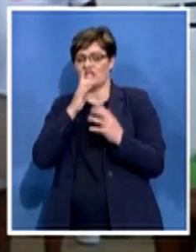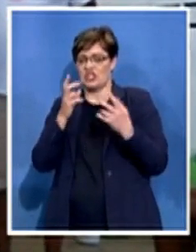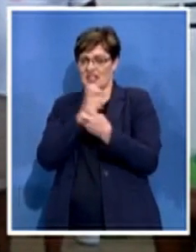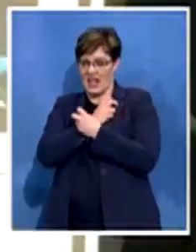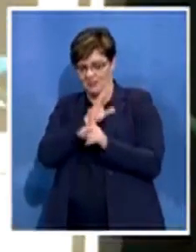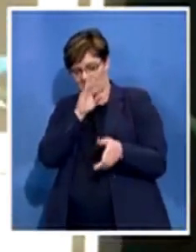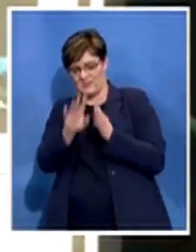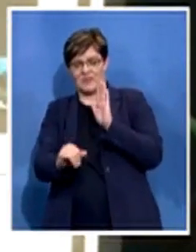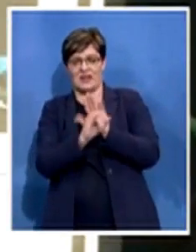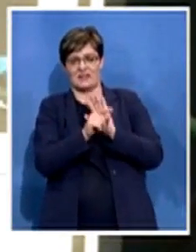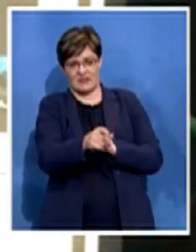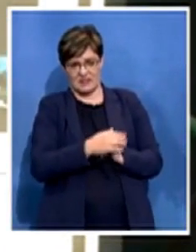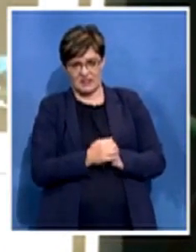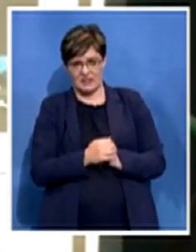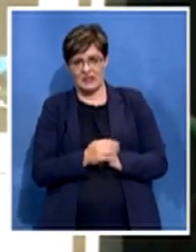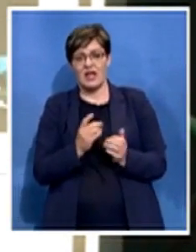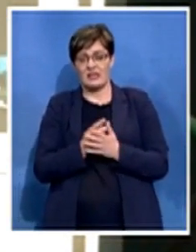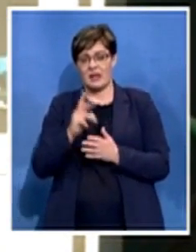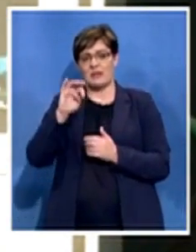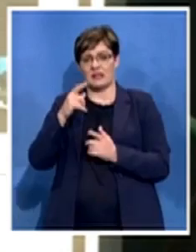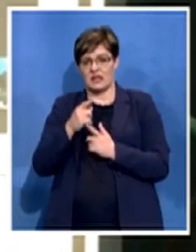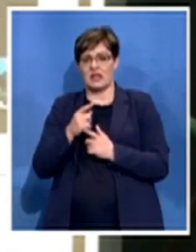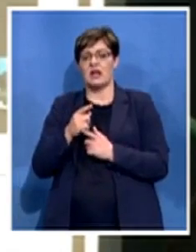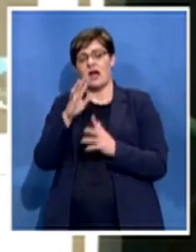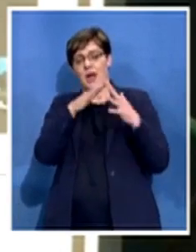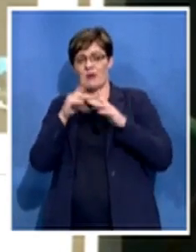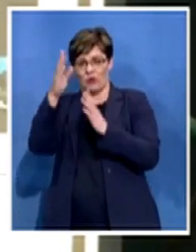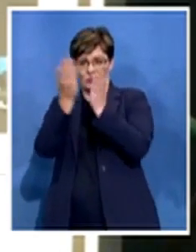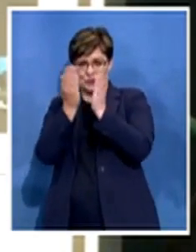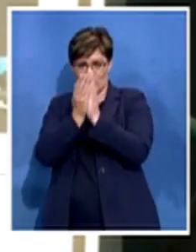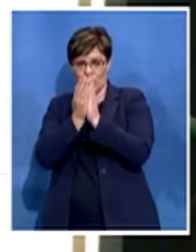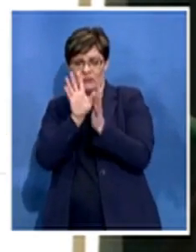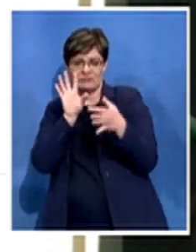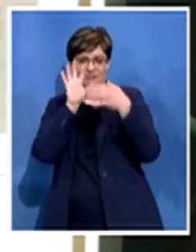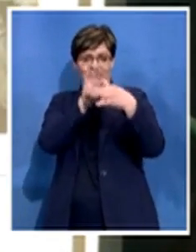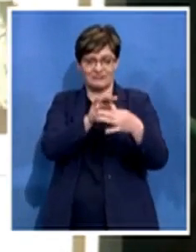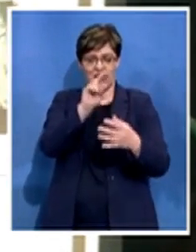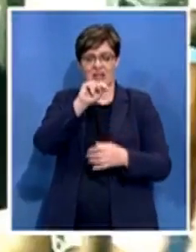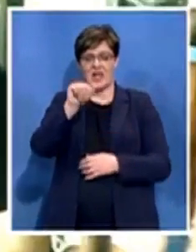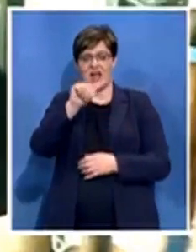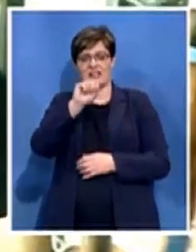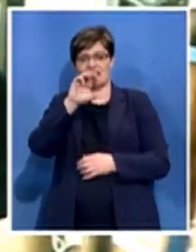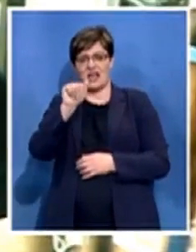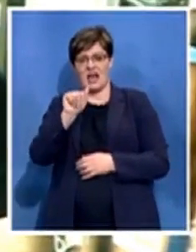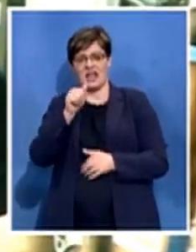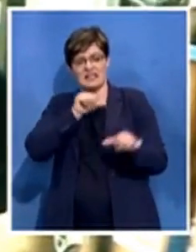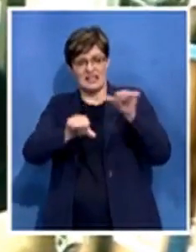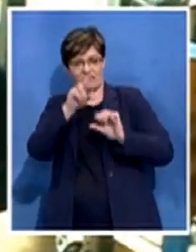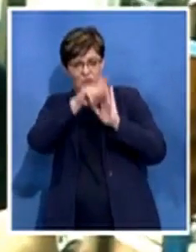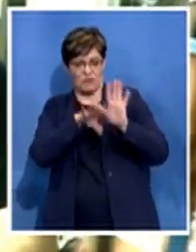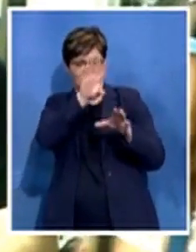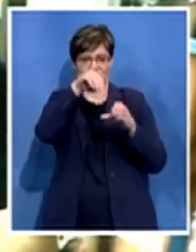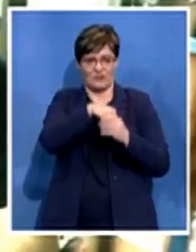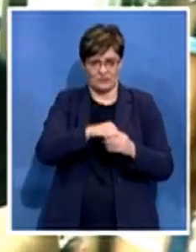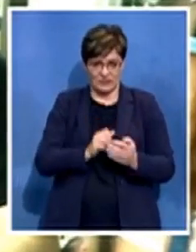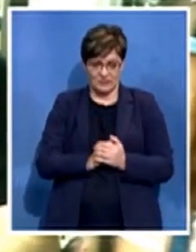Nettleton STEAM School to participate in a NASA SpaceX educational scientific program. The program is supported by the